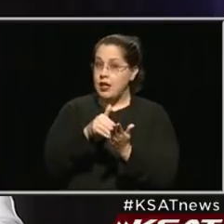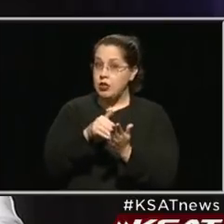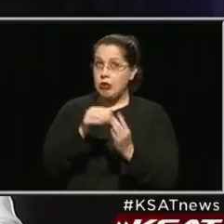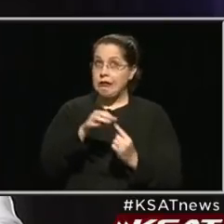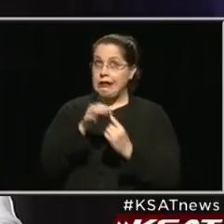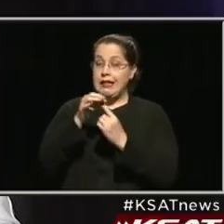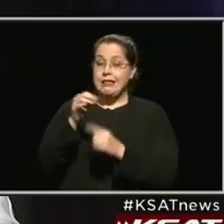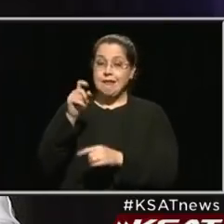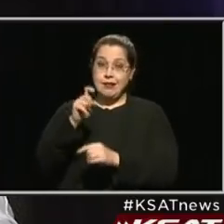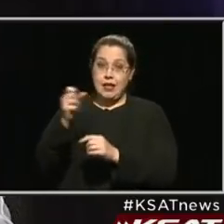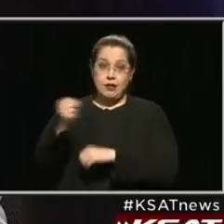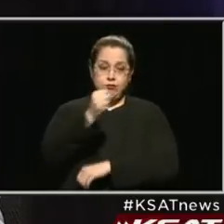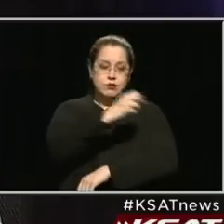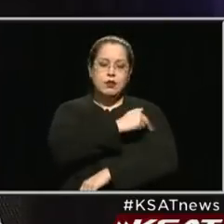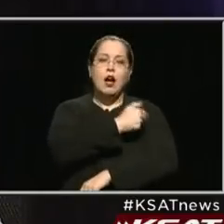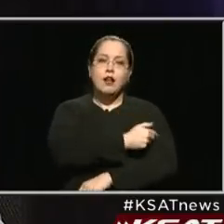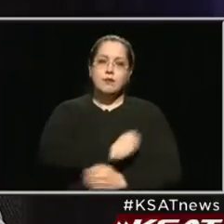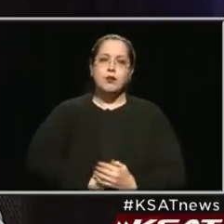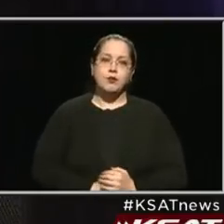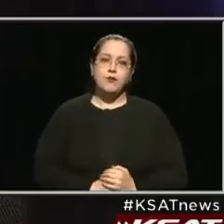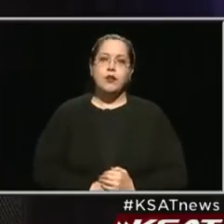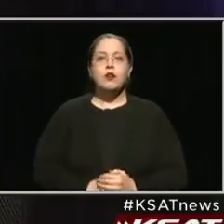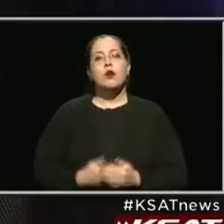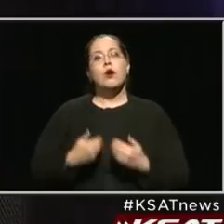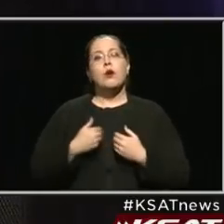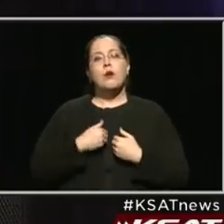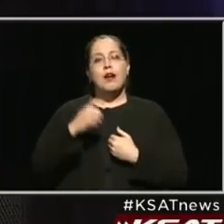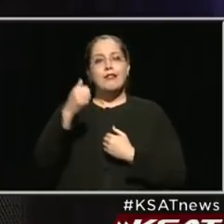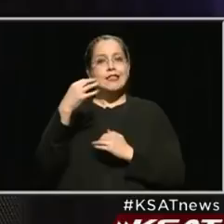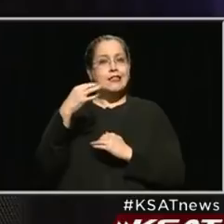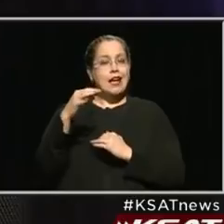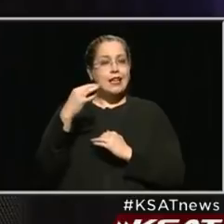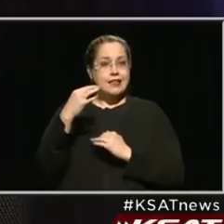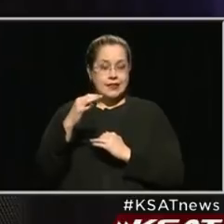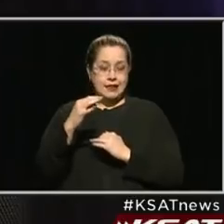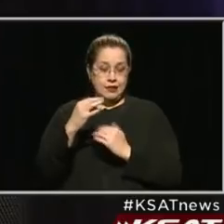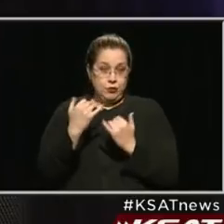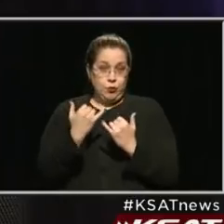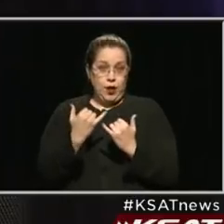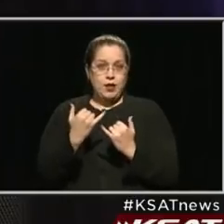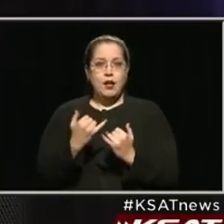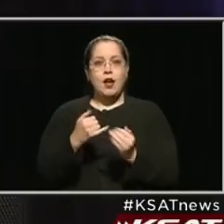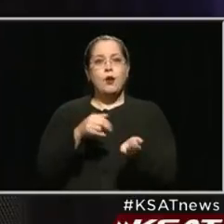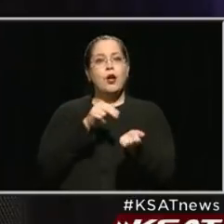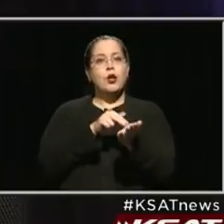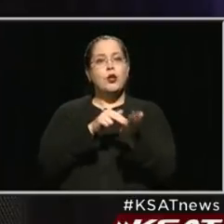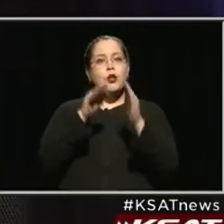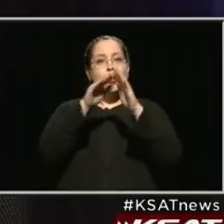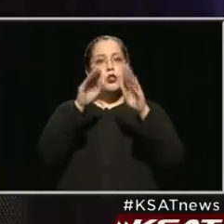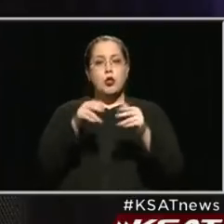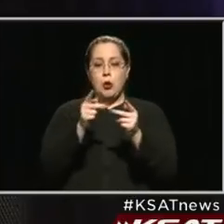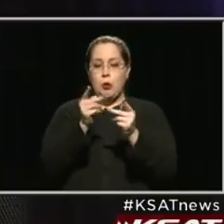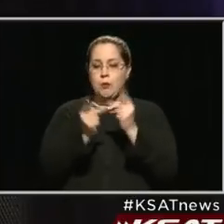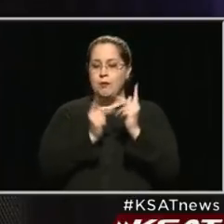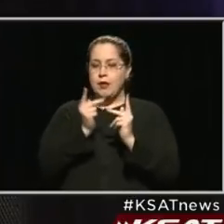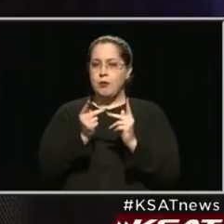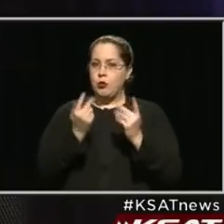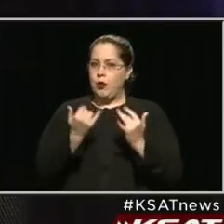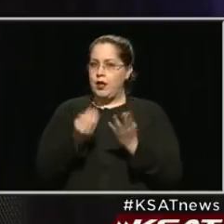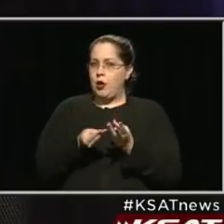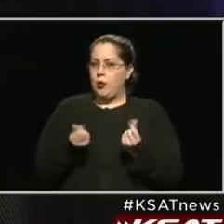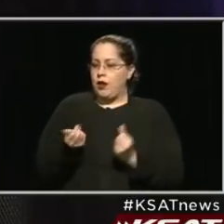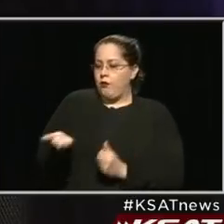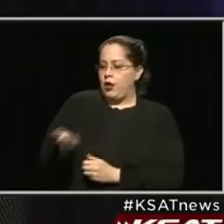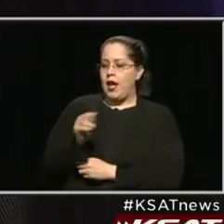needing hospitalization. We do have 19 nursing home residents that are currently recovering at